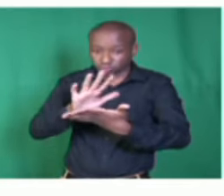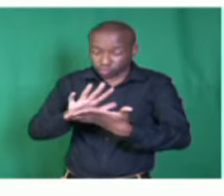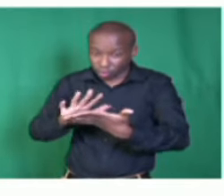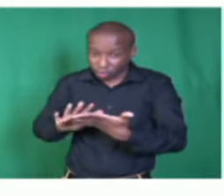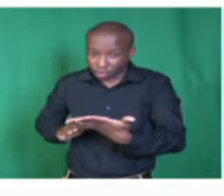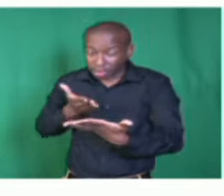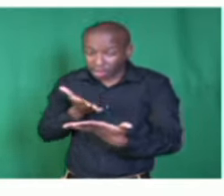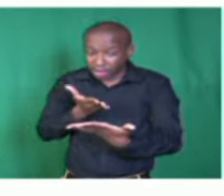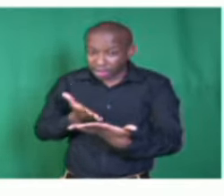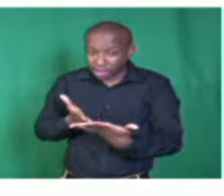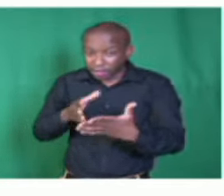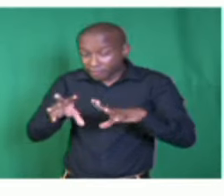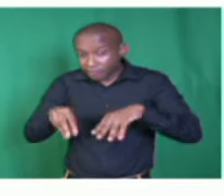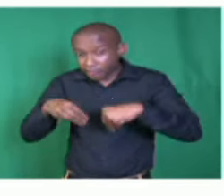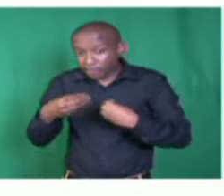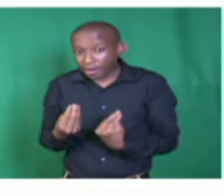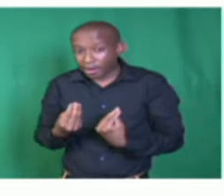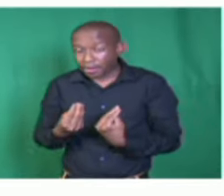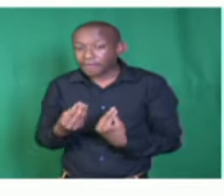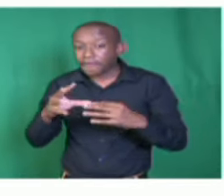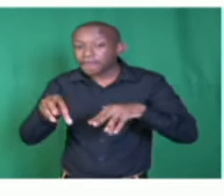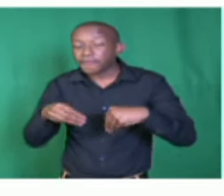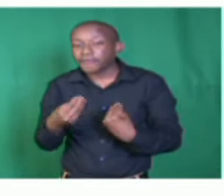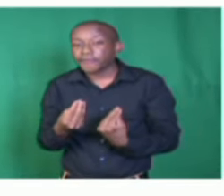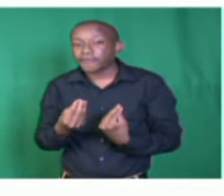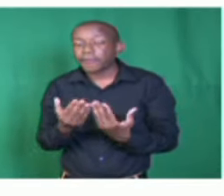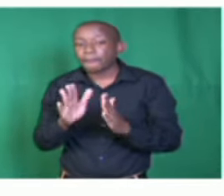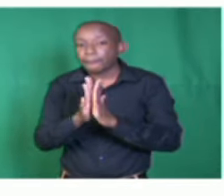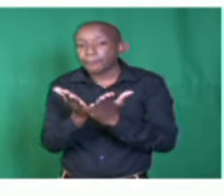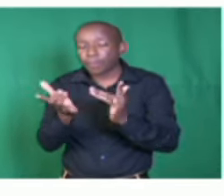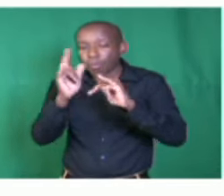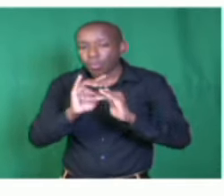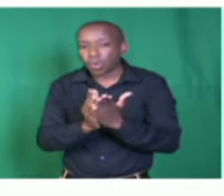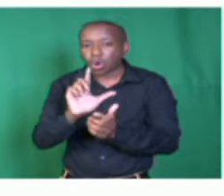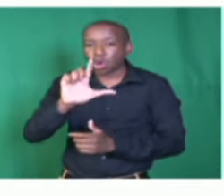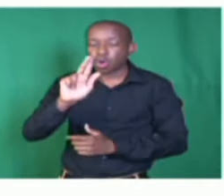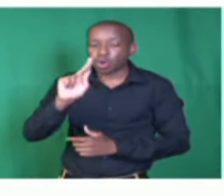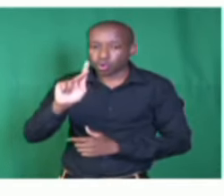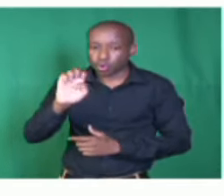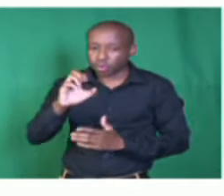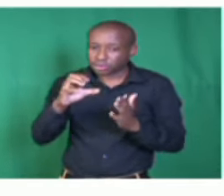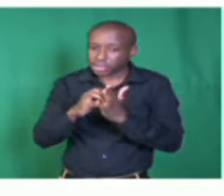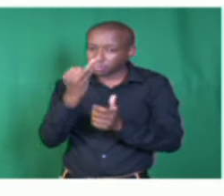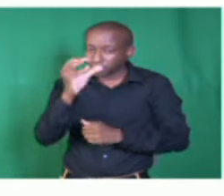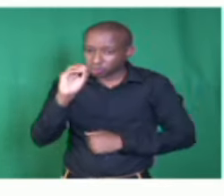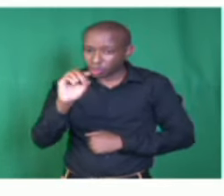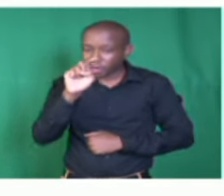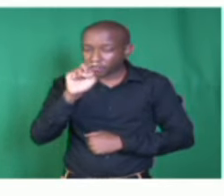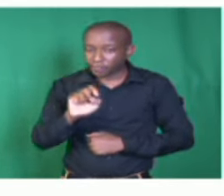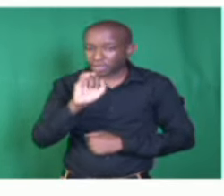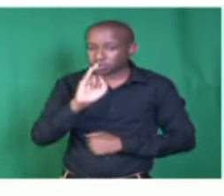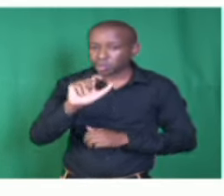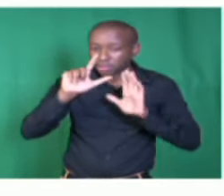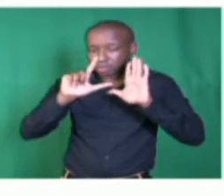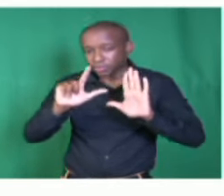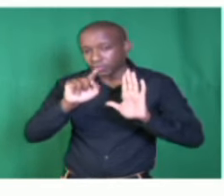that you may find, or that you will find in the book of Luke chapter 20 verse